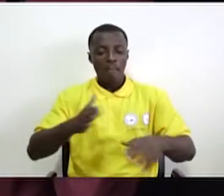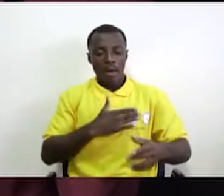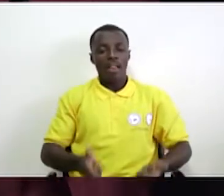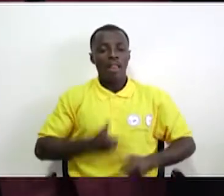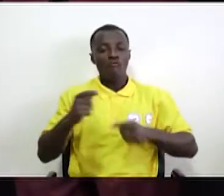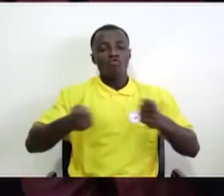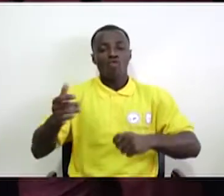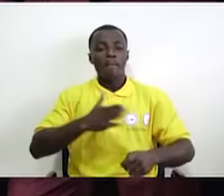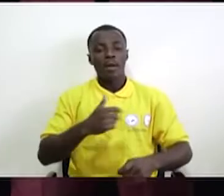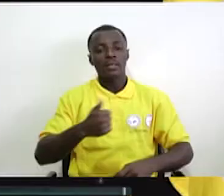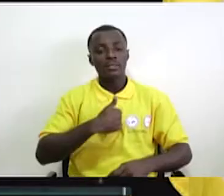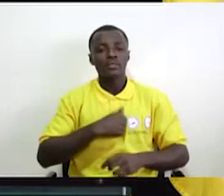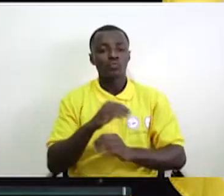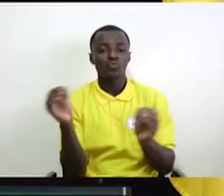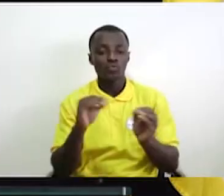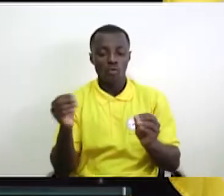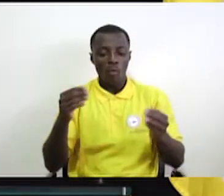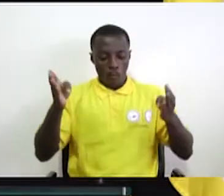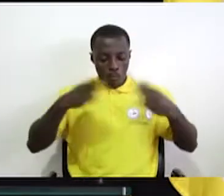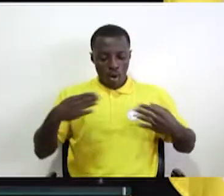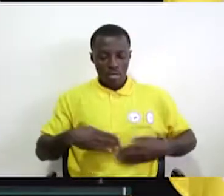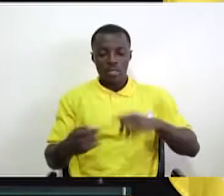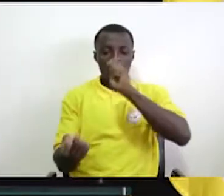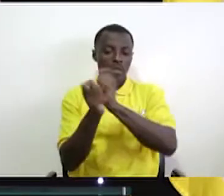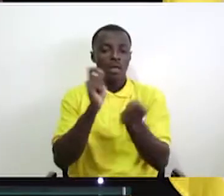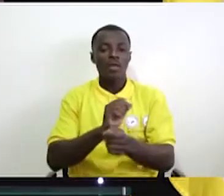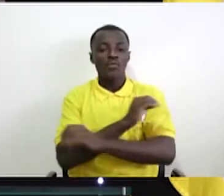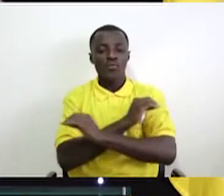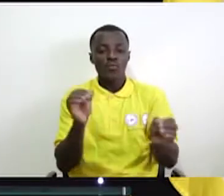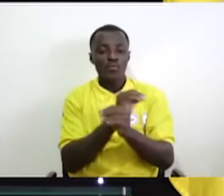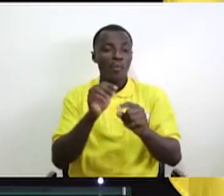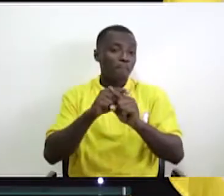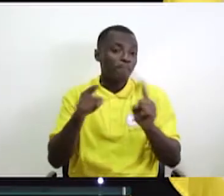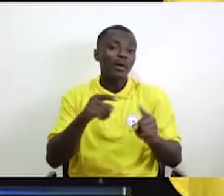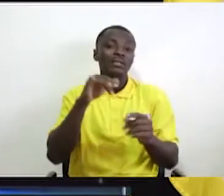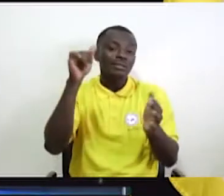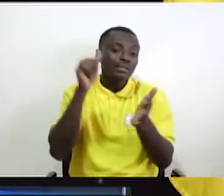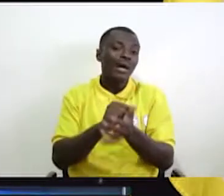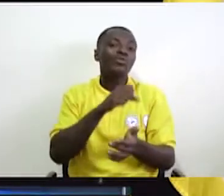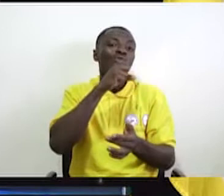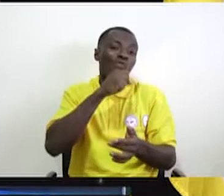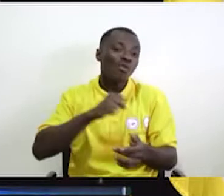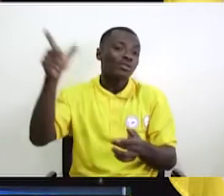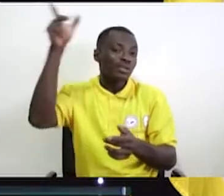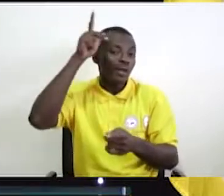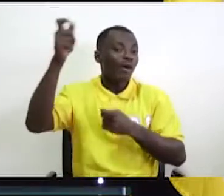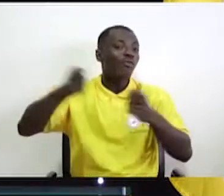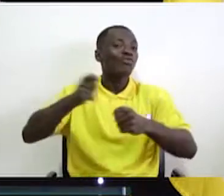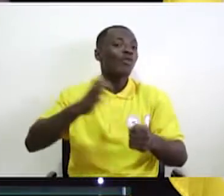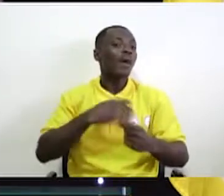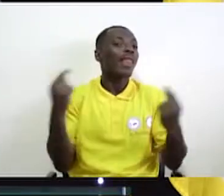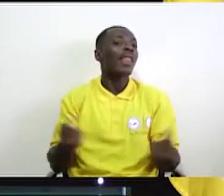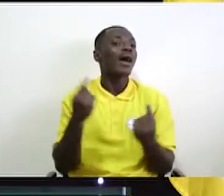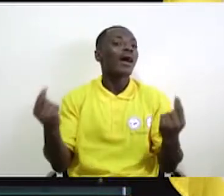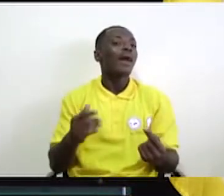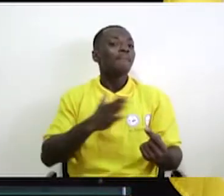I have the same human body, but the old satanic right to myself has been crucified.